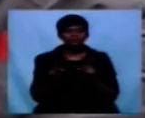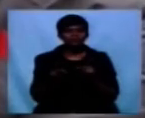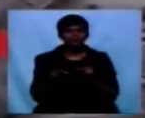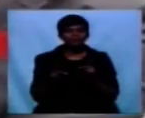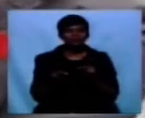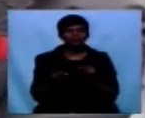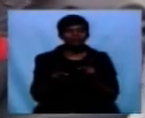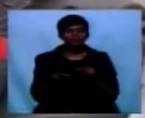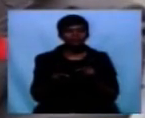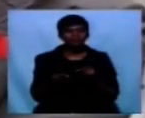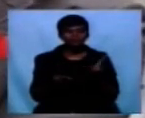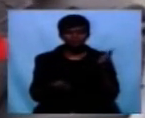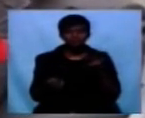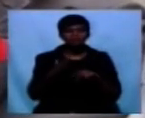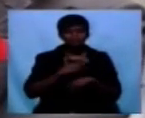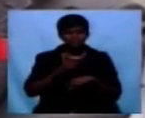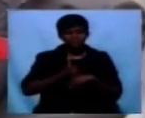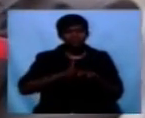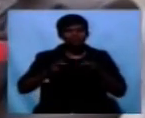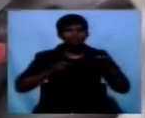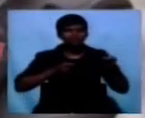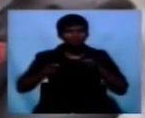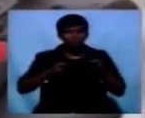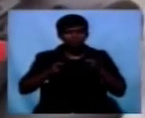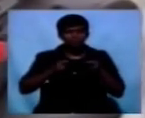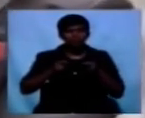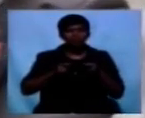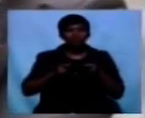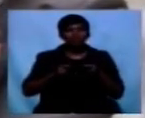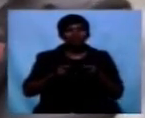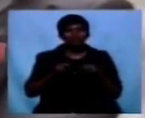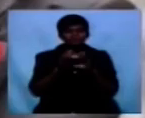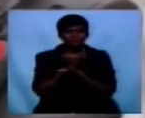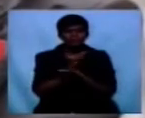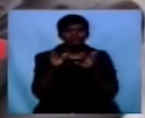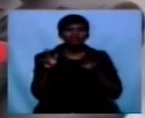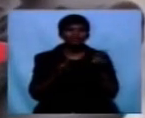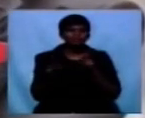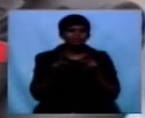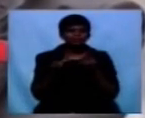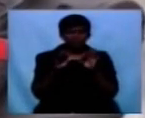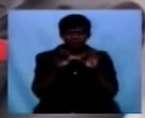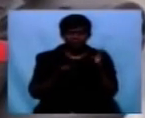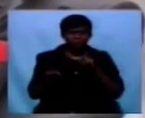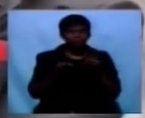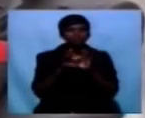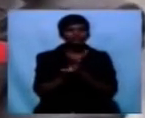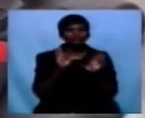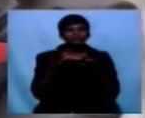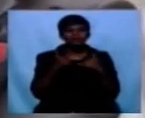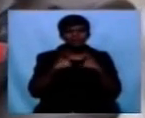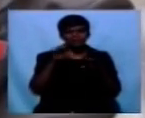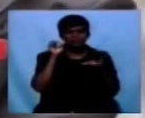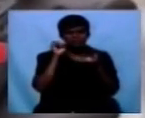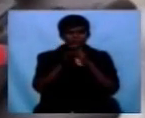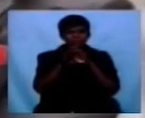Zambian people, I am superintending over this ministry on behalf of the president and the Zambian people, because the Zambian people have deposited the